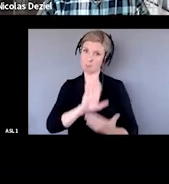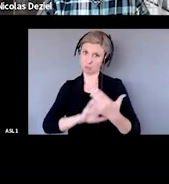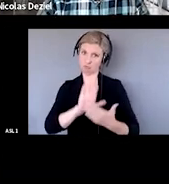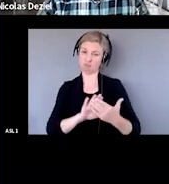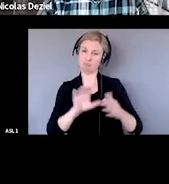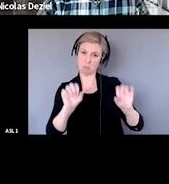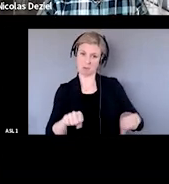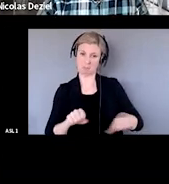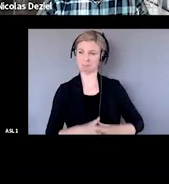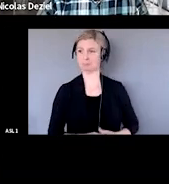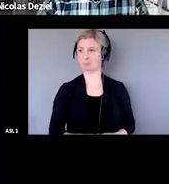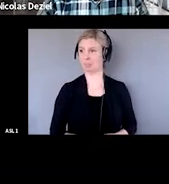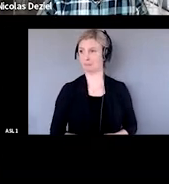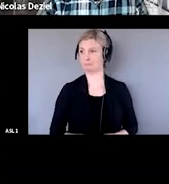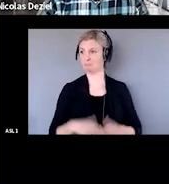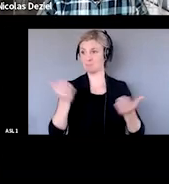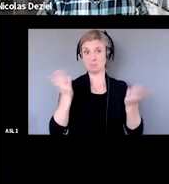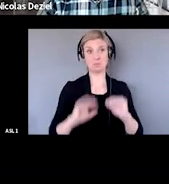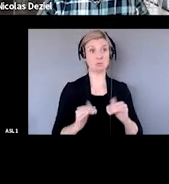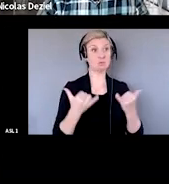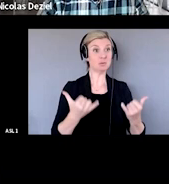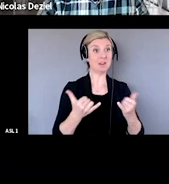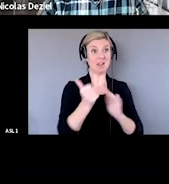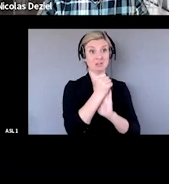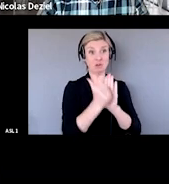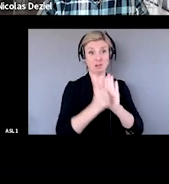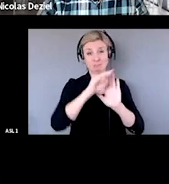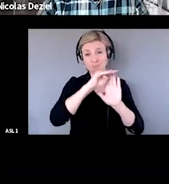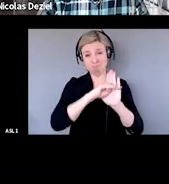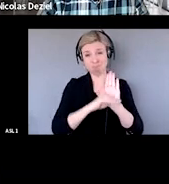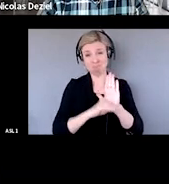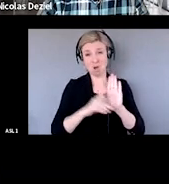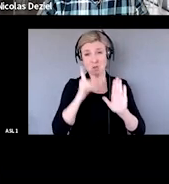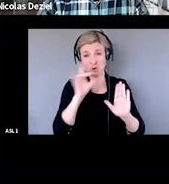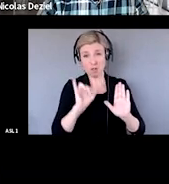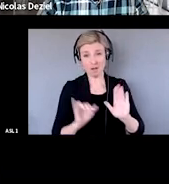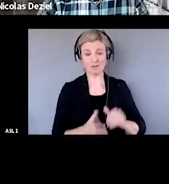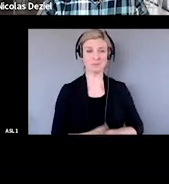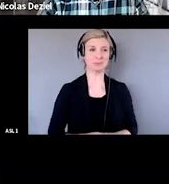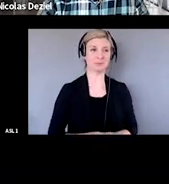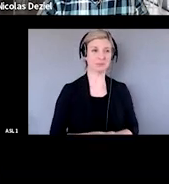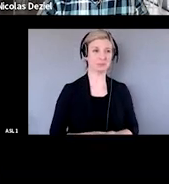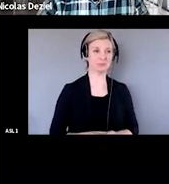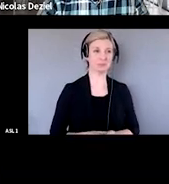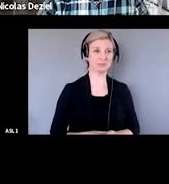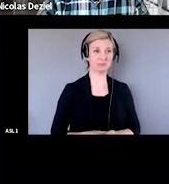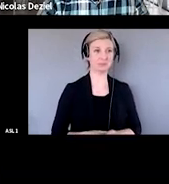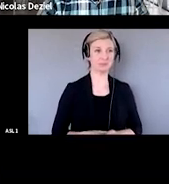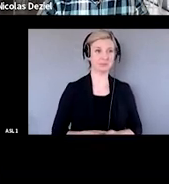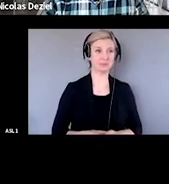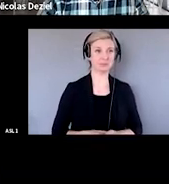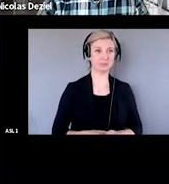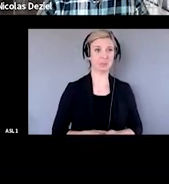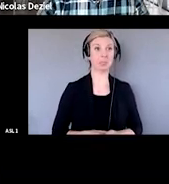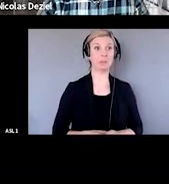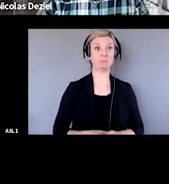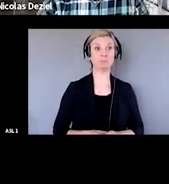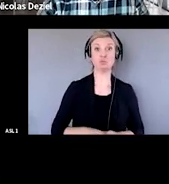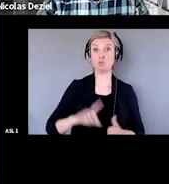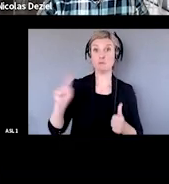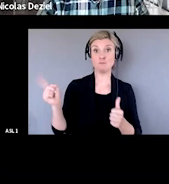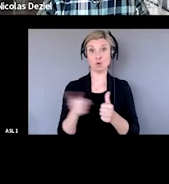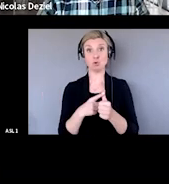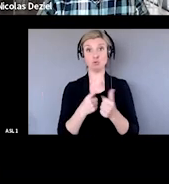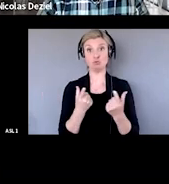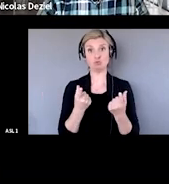So this is the agenda for today's presentation. So if we start in the upper right quadrant, I'll talk to you about what